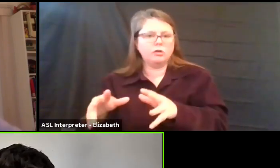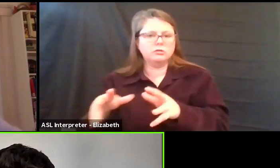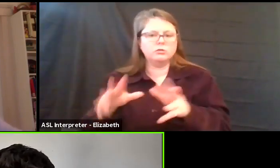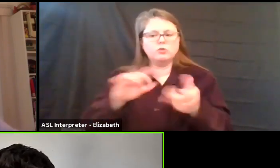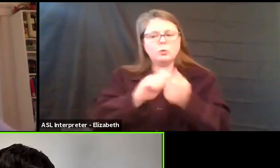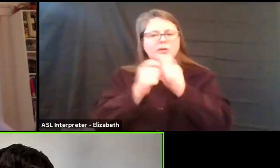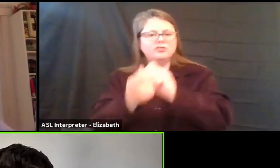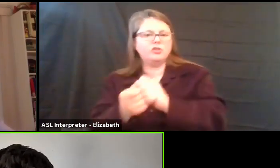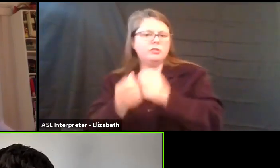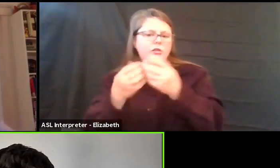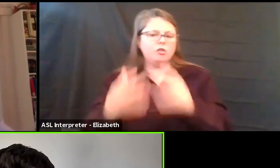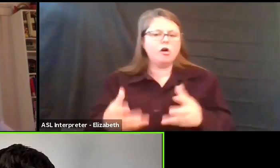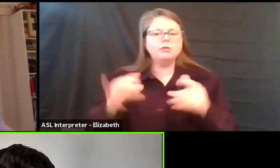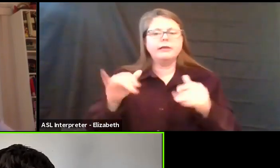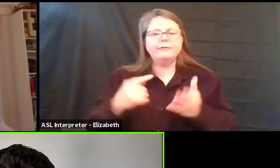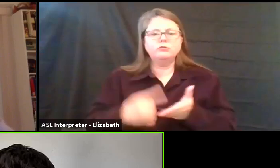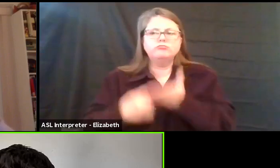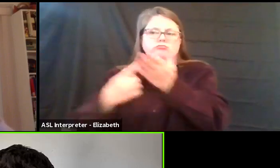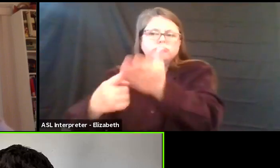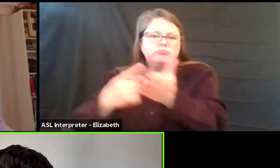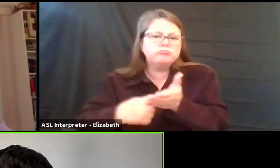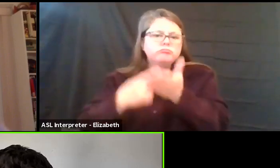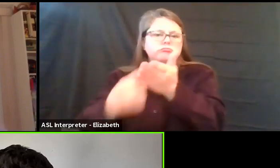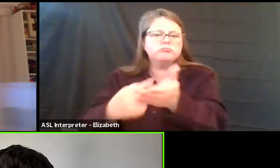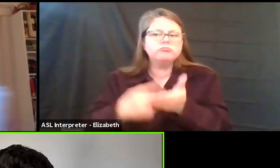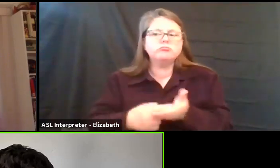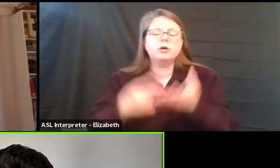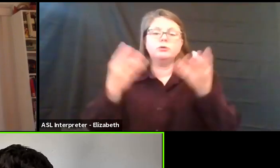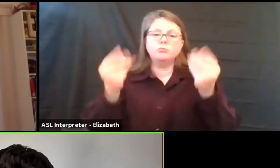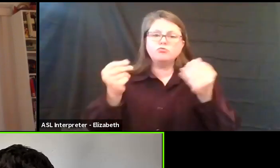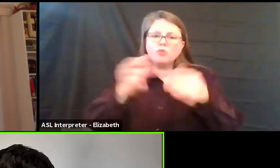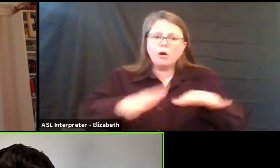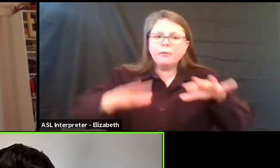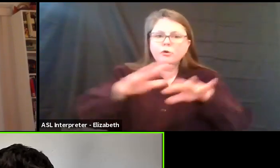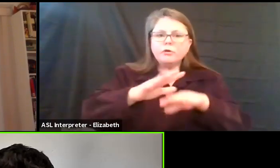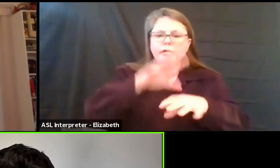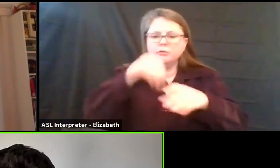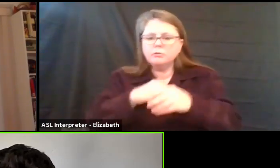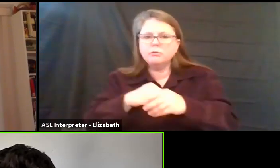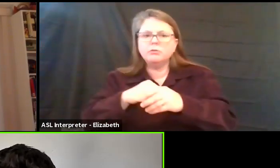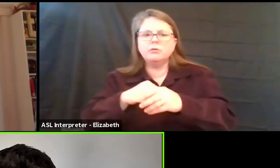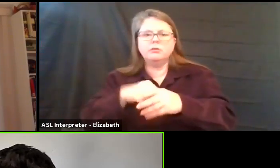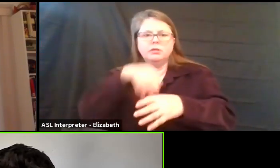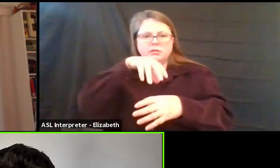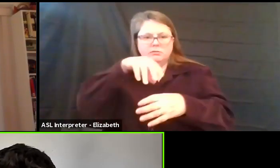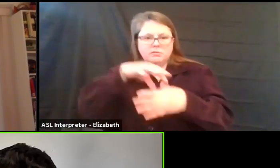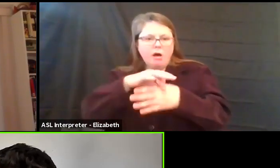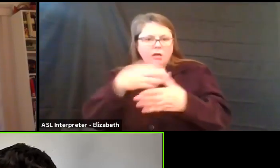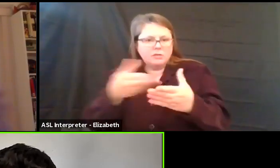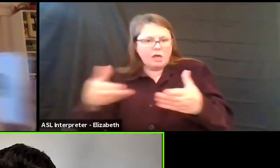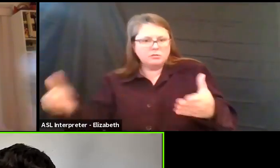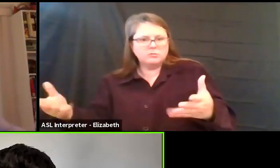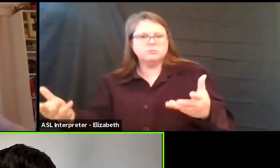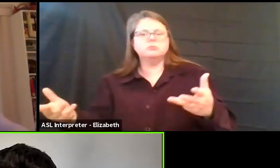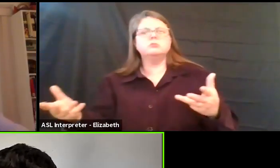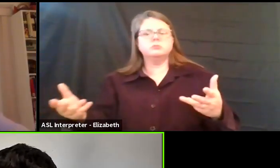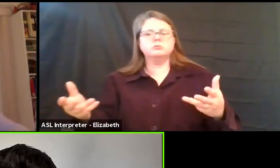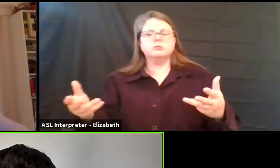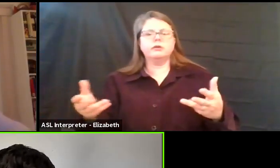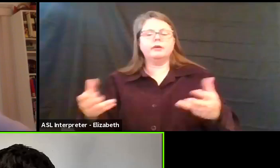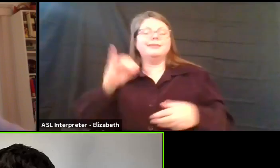real property and the contents. And then the insurance company will make a payment based on actual cash